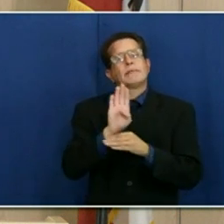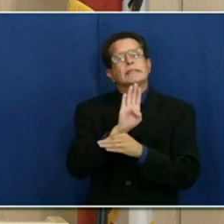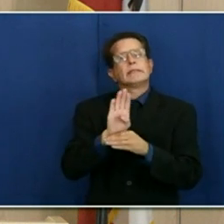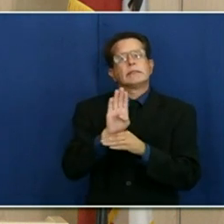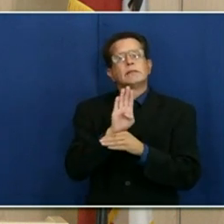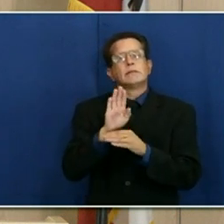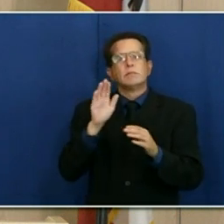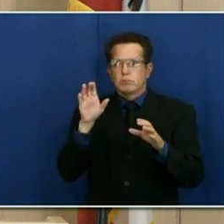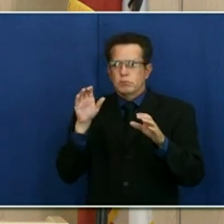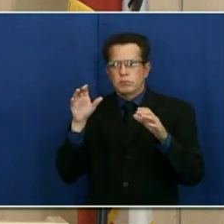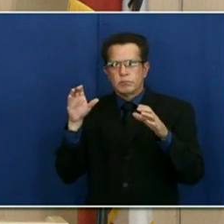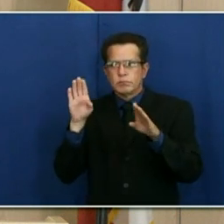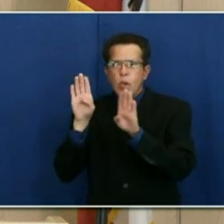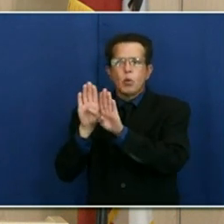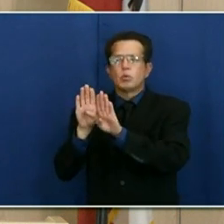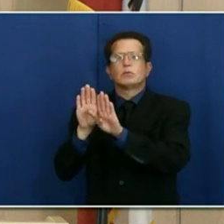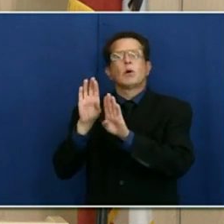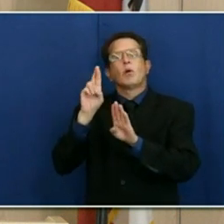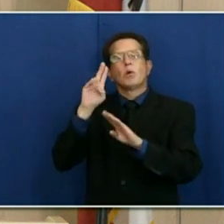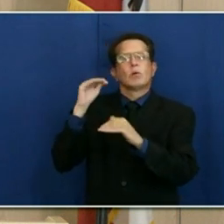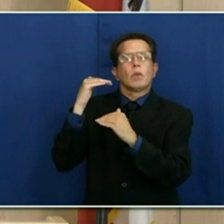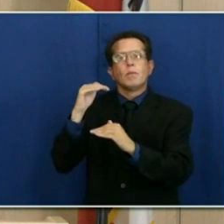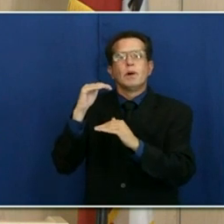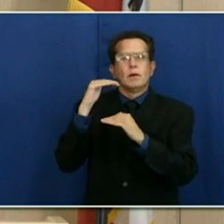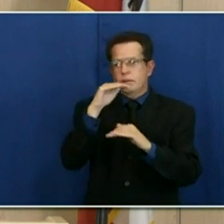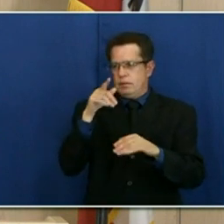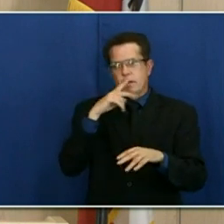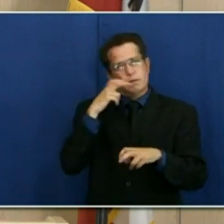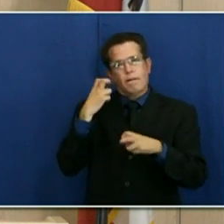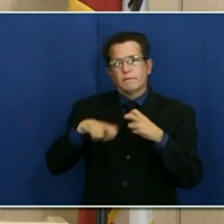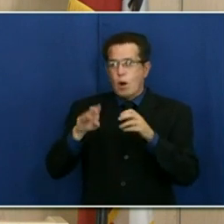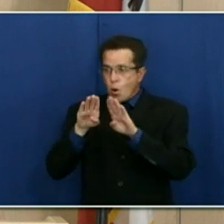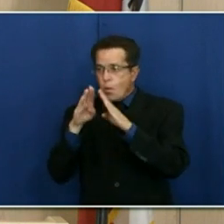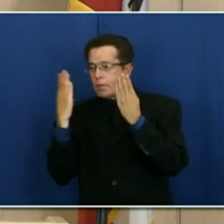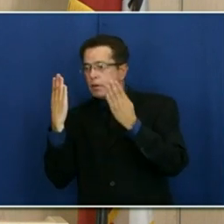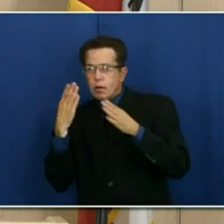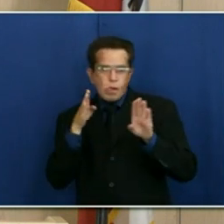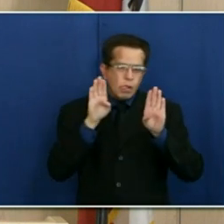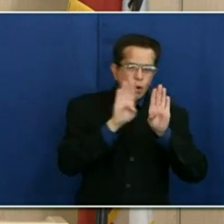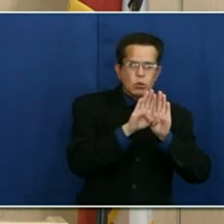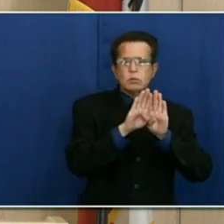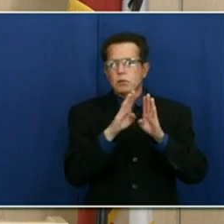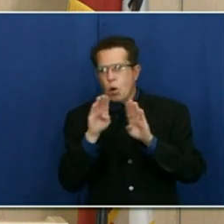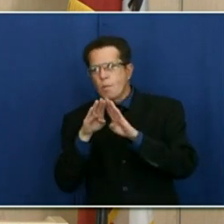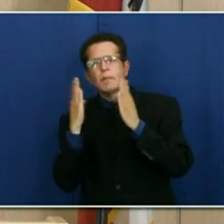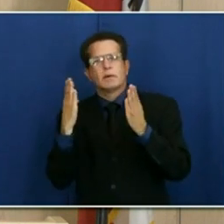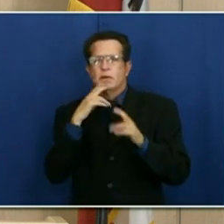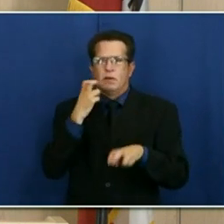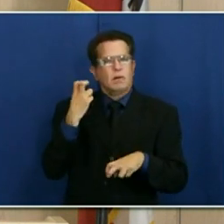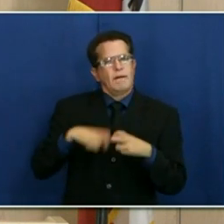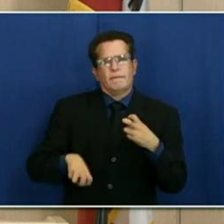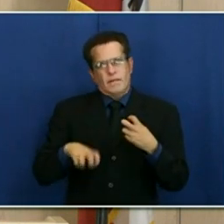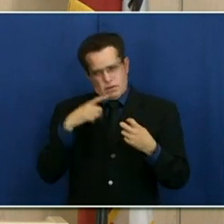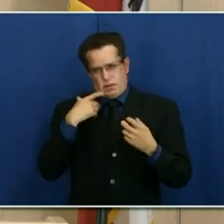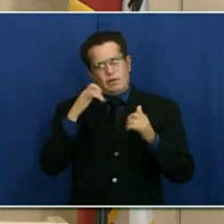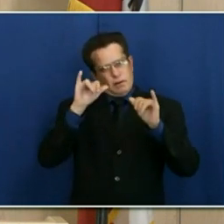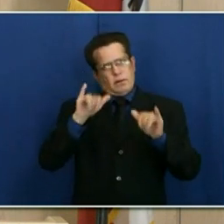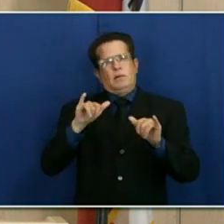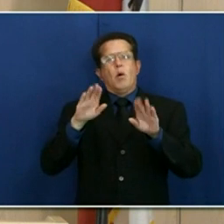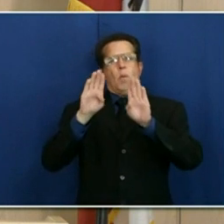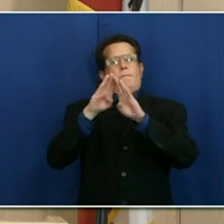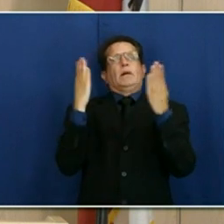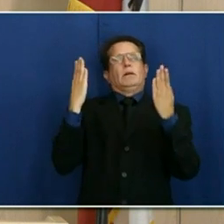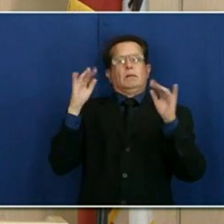think is important is not having them open, close, open, close. And so what we're doing here is fighting to maintain the tier status where we